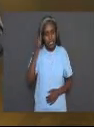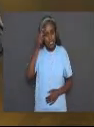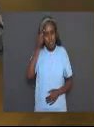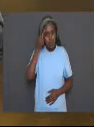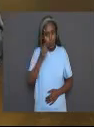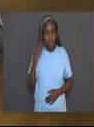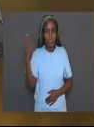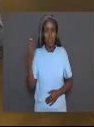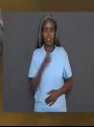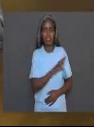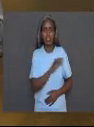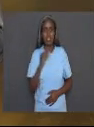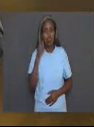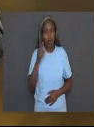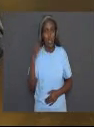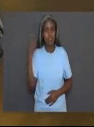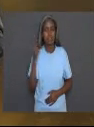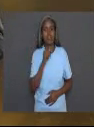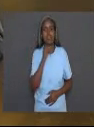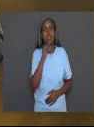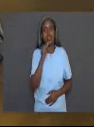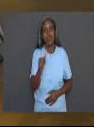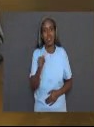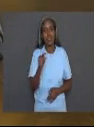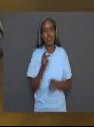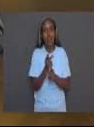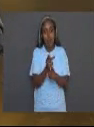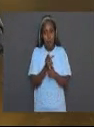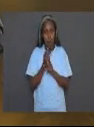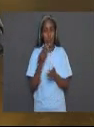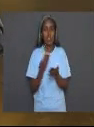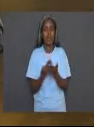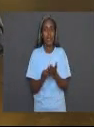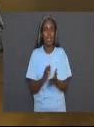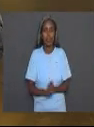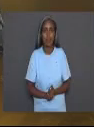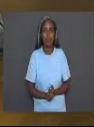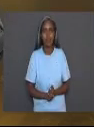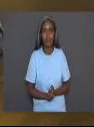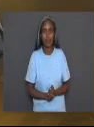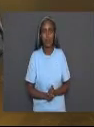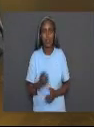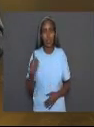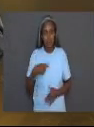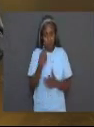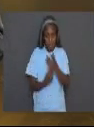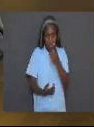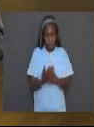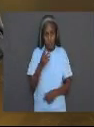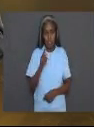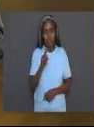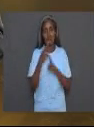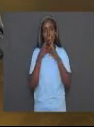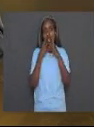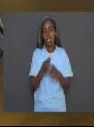advantage and one disadvantage to borrowing money. We will discuss your